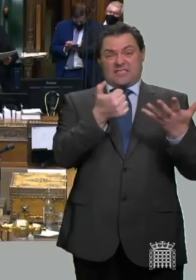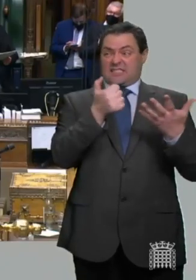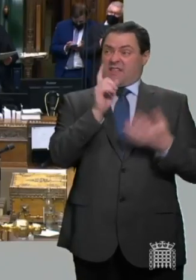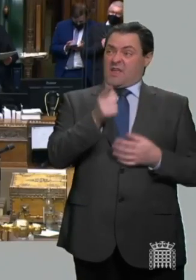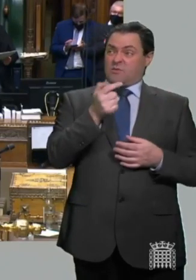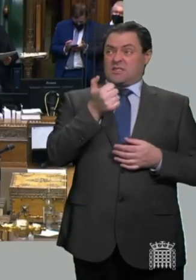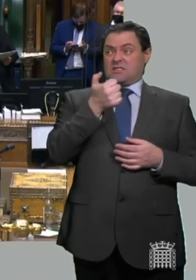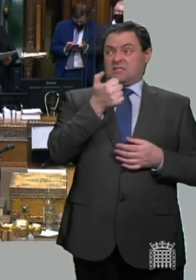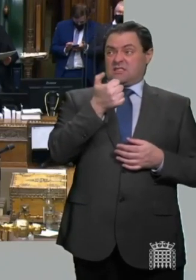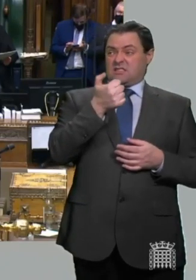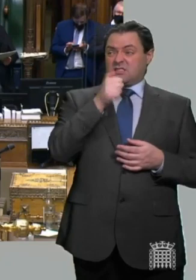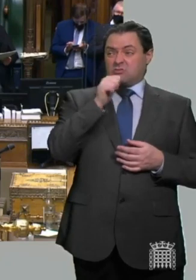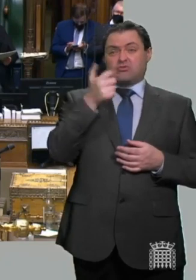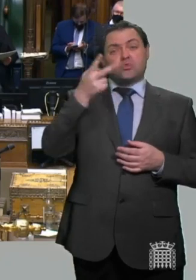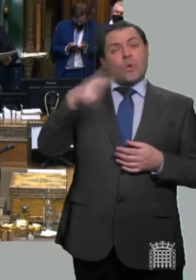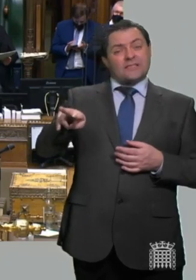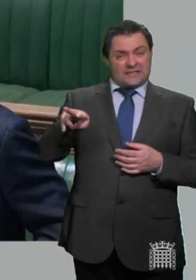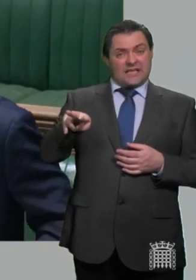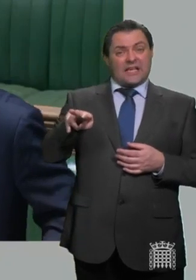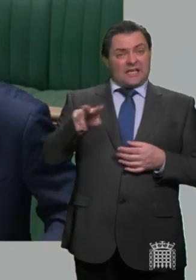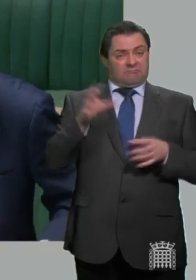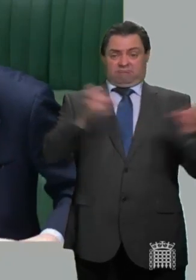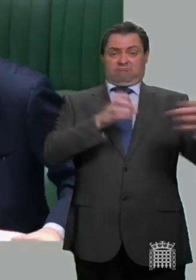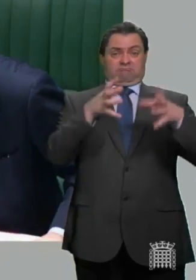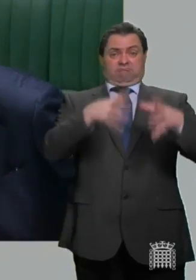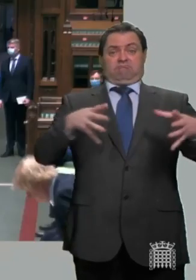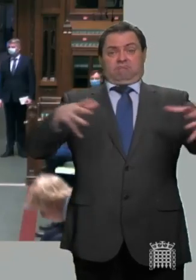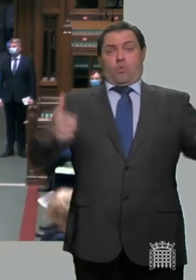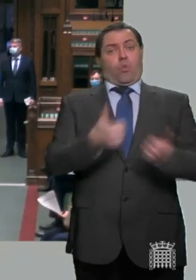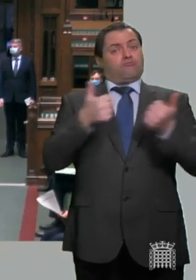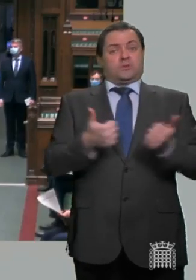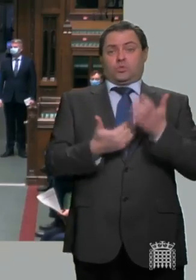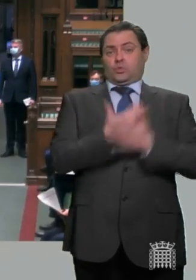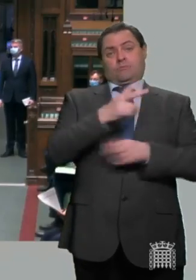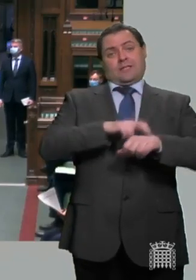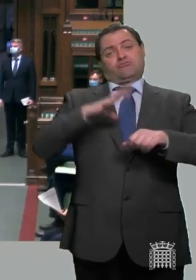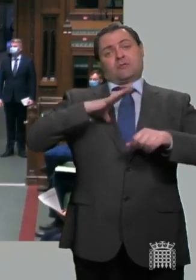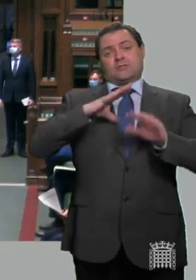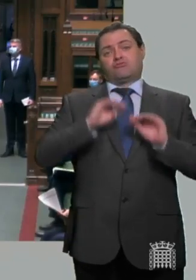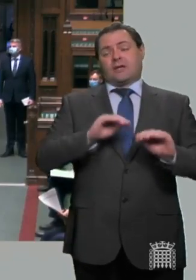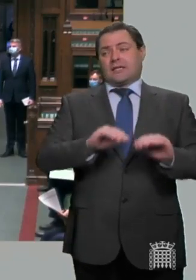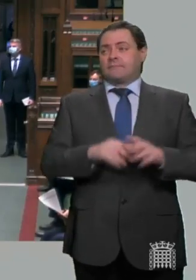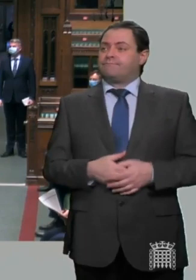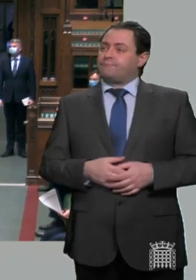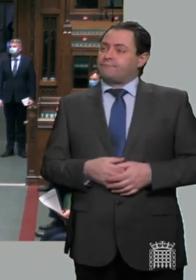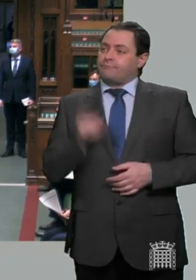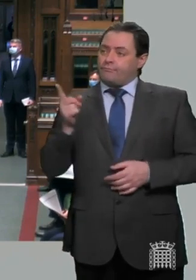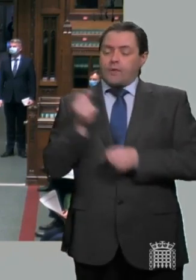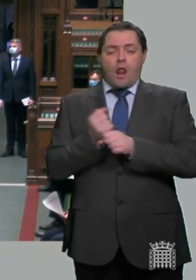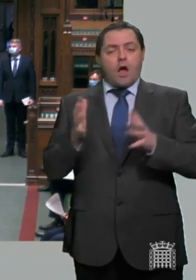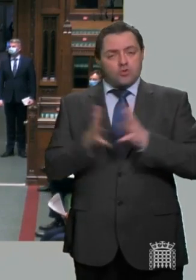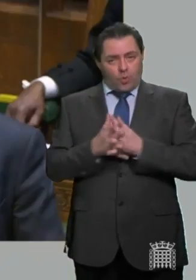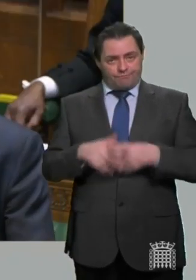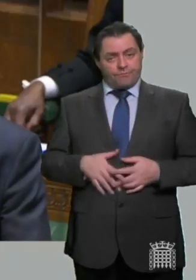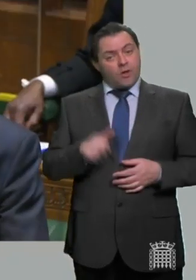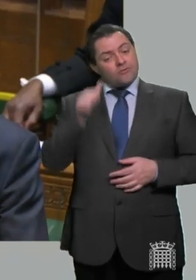target extra 20,000 police already recruited. Mr Speaker, we know that the Prime Minister is the proud leader of a